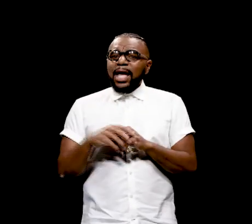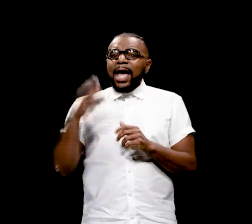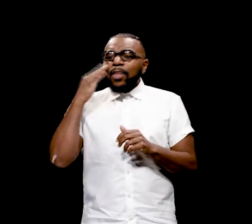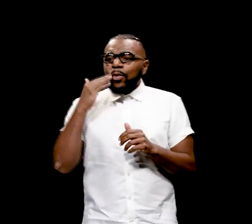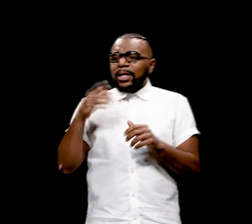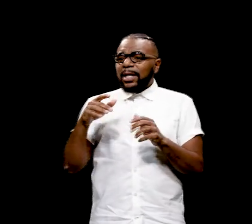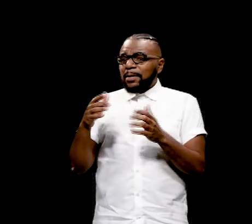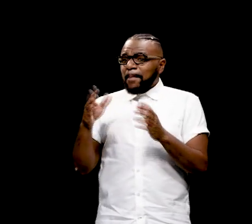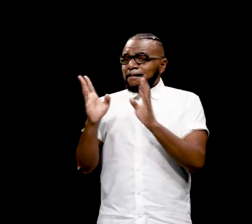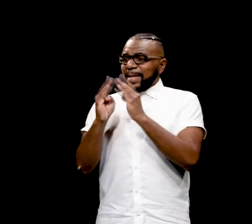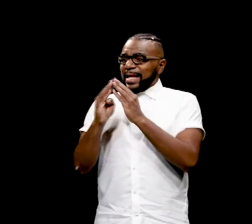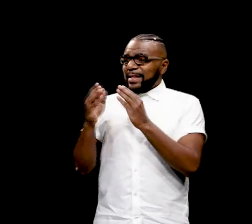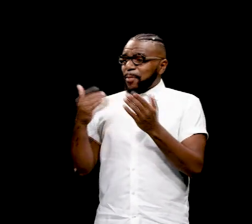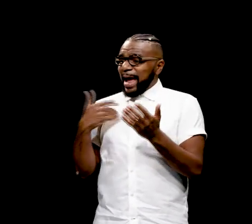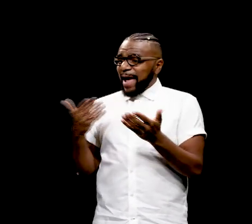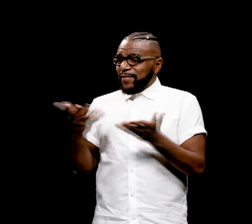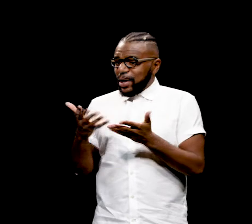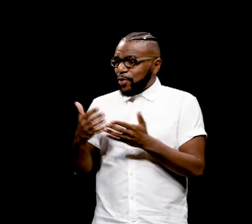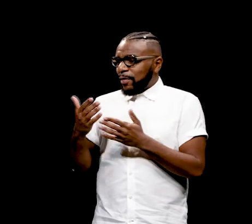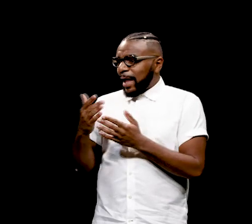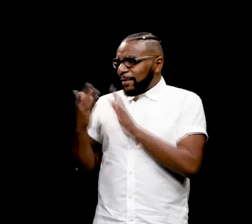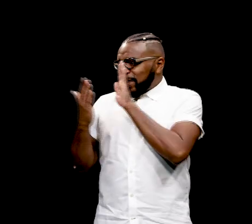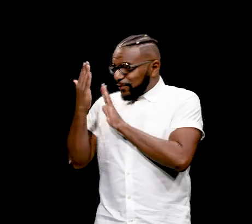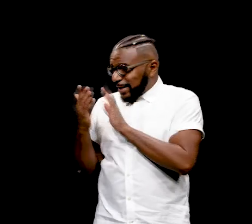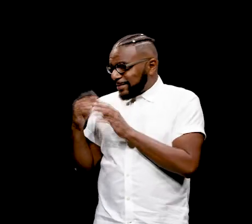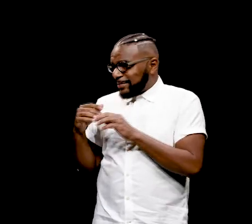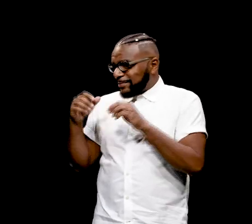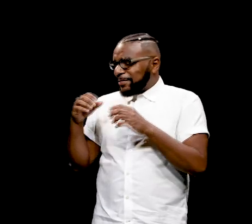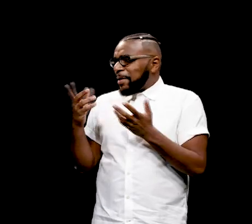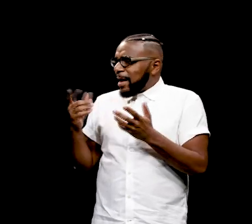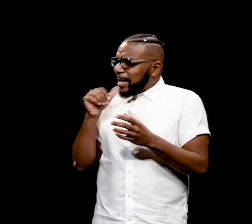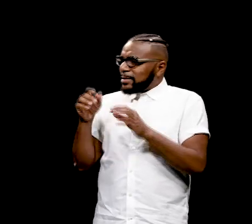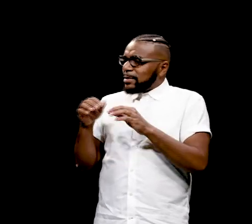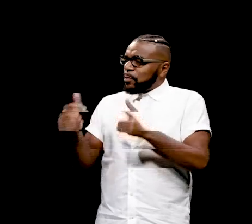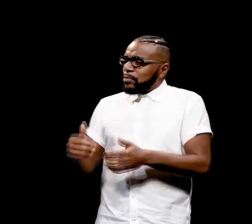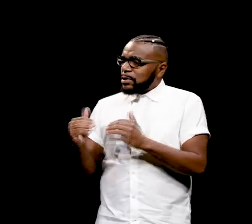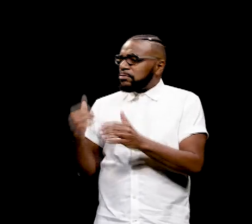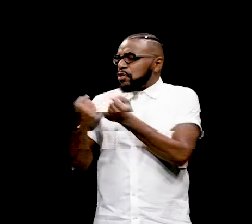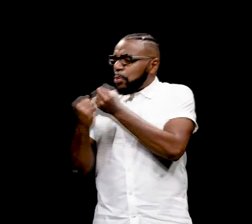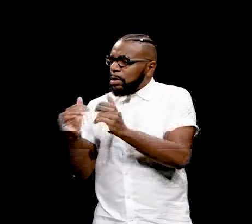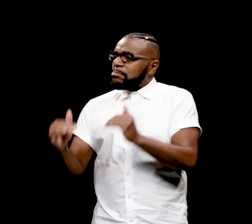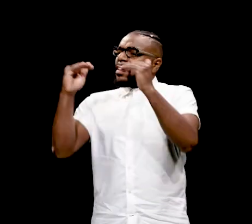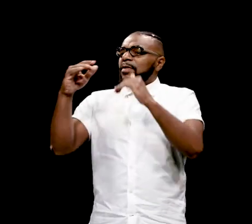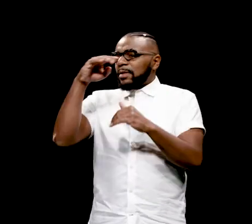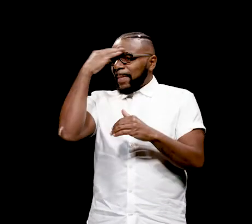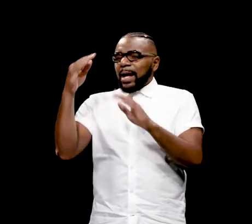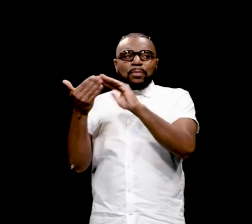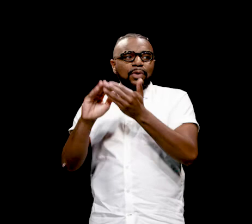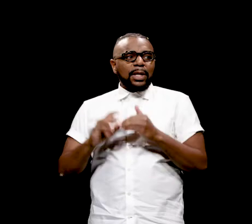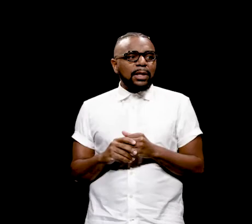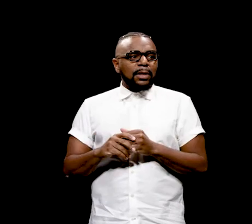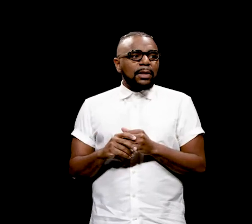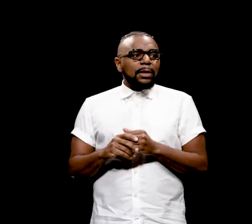forum elevates the Black community. It's important that we do so intentionally, particularly at this time. You know me.